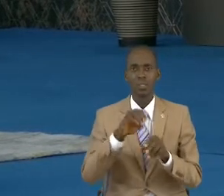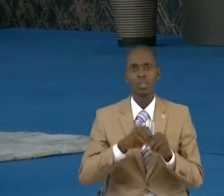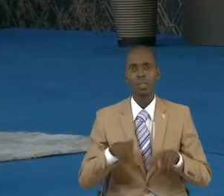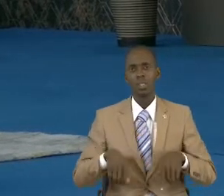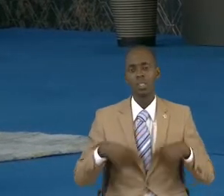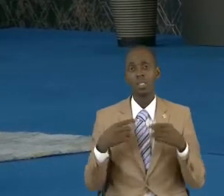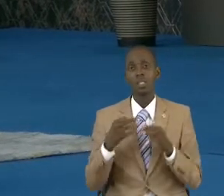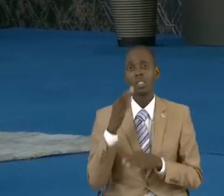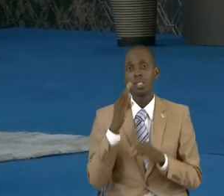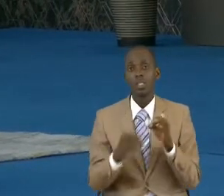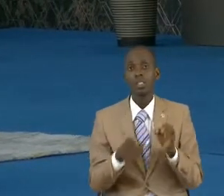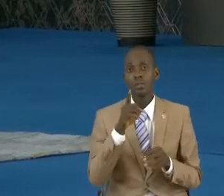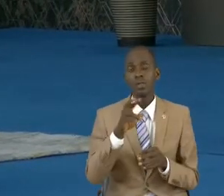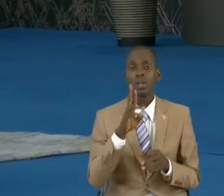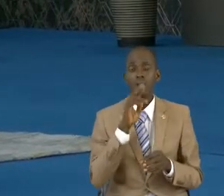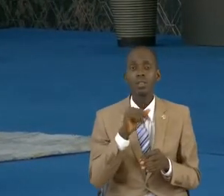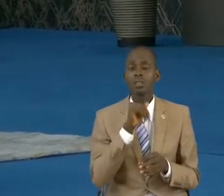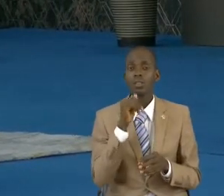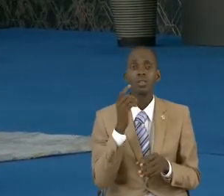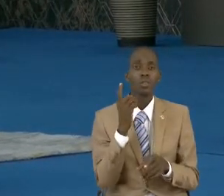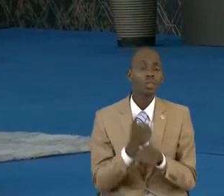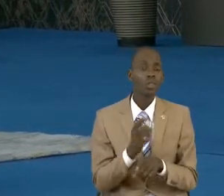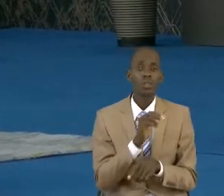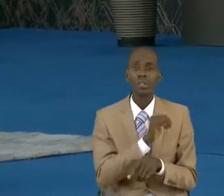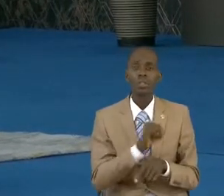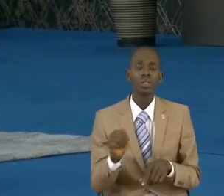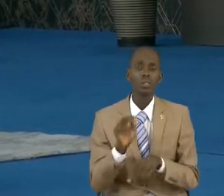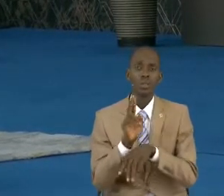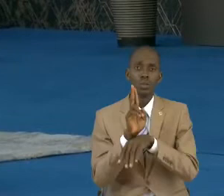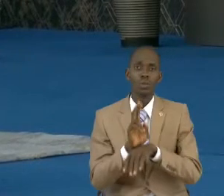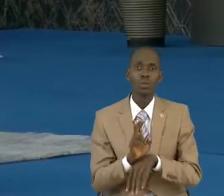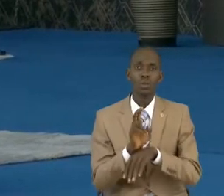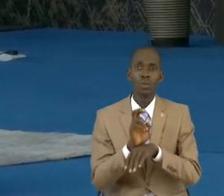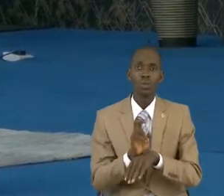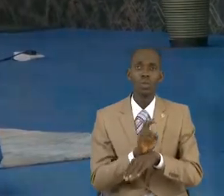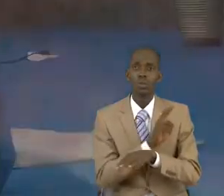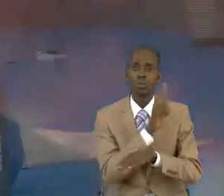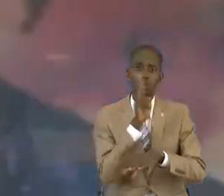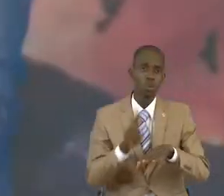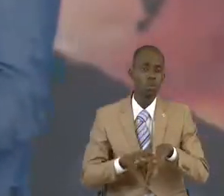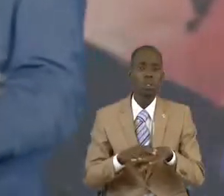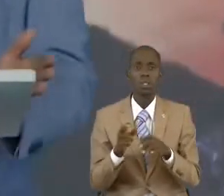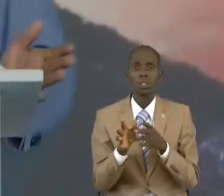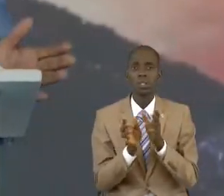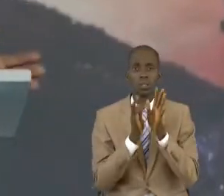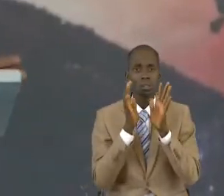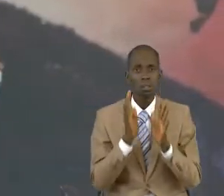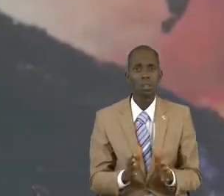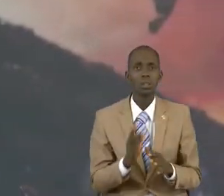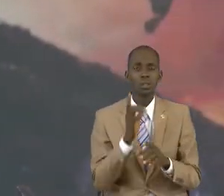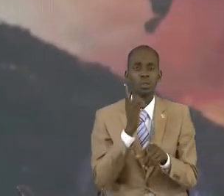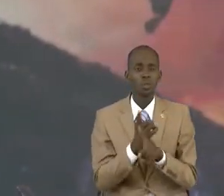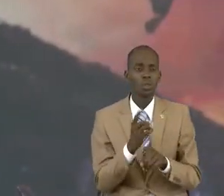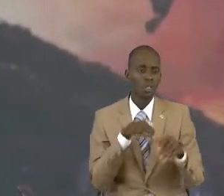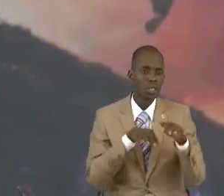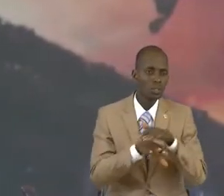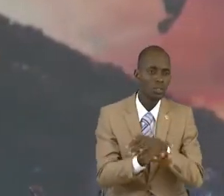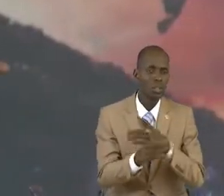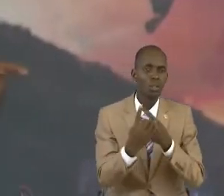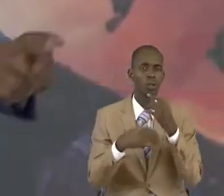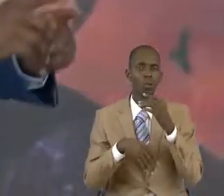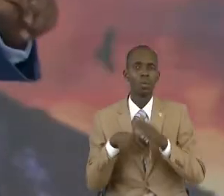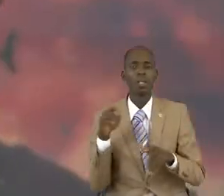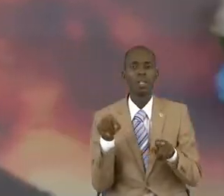a nominal Christian, a church goer, just somebody going in, crawling in and crawling out like an ant,